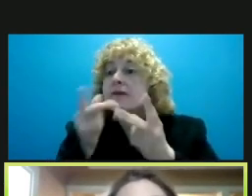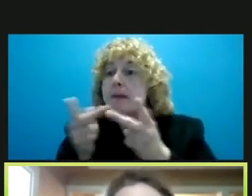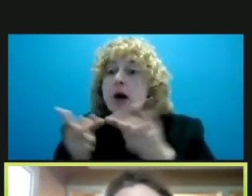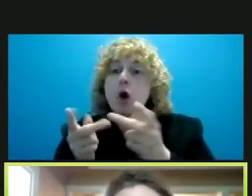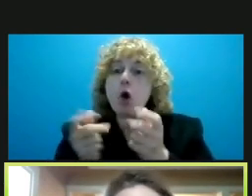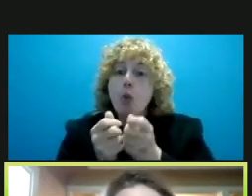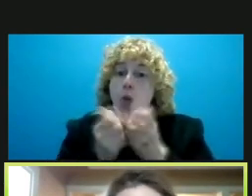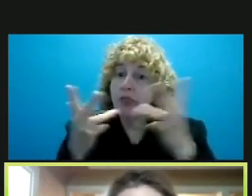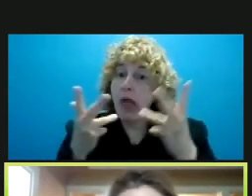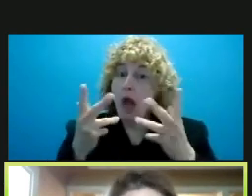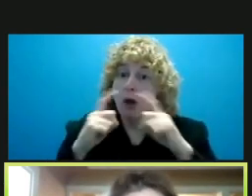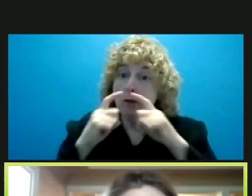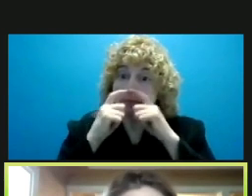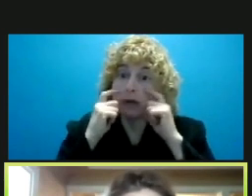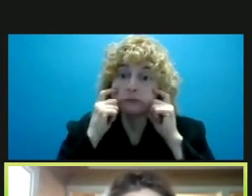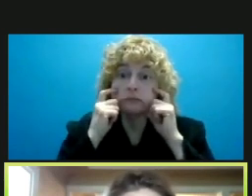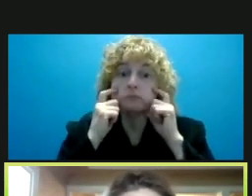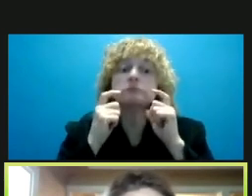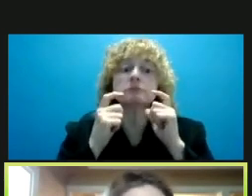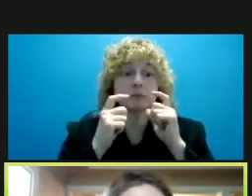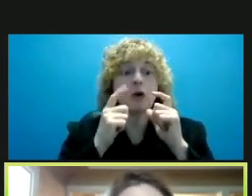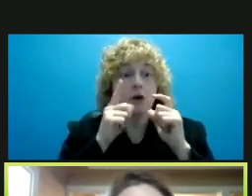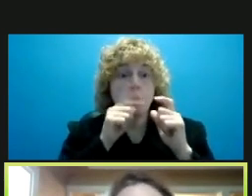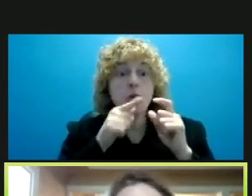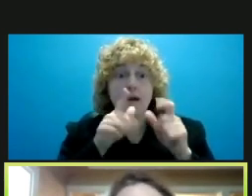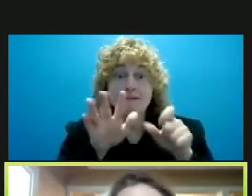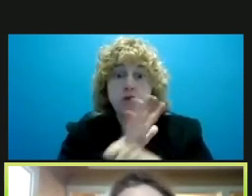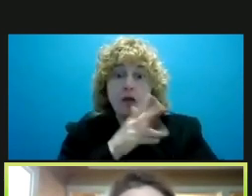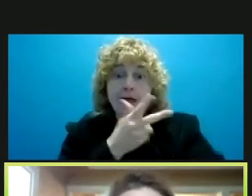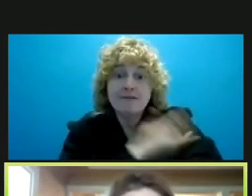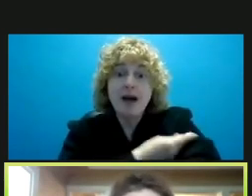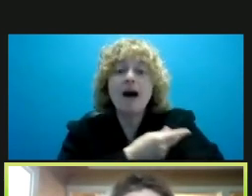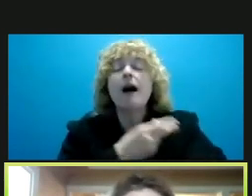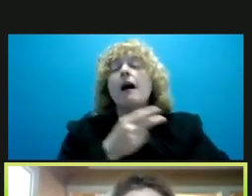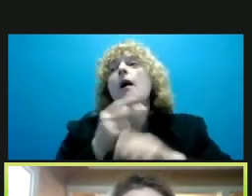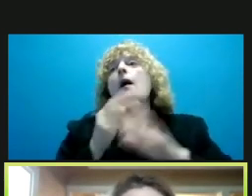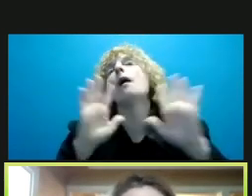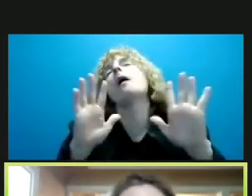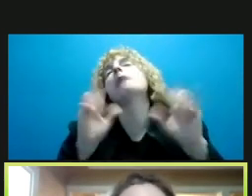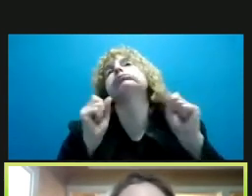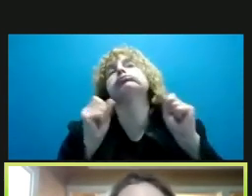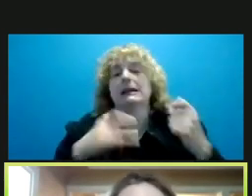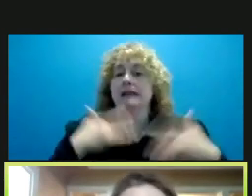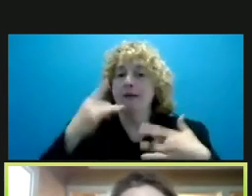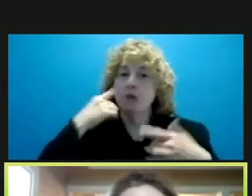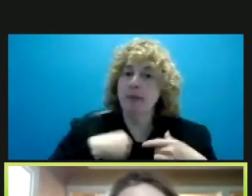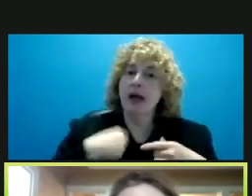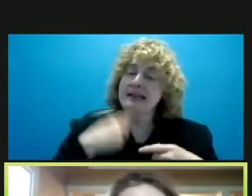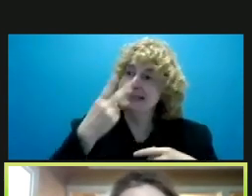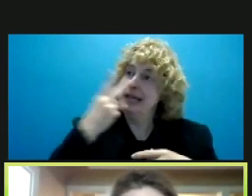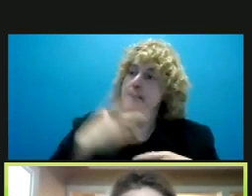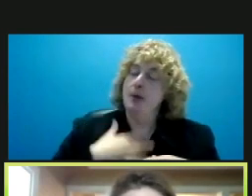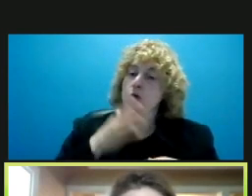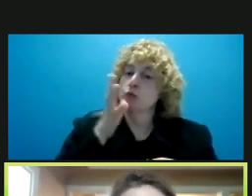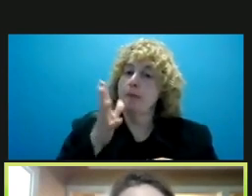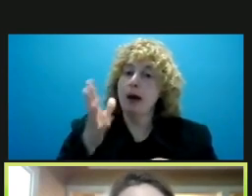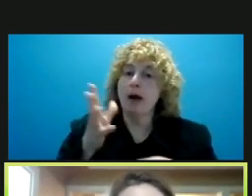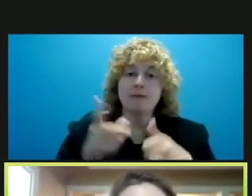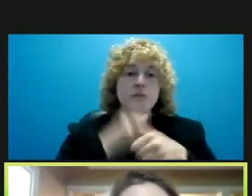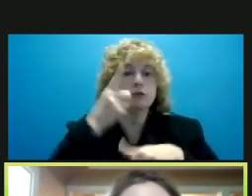with fully vaccinated people. This is super exciting for me because I'm going to see my grandma for the first time in a year, and we're going to be able to do so safely.